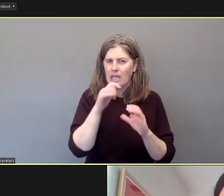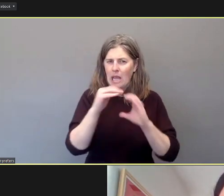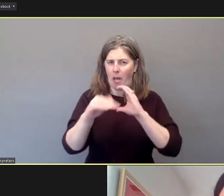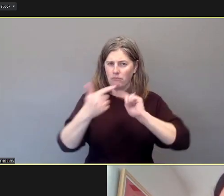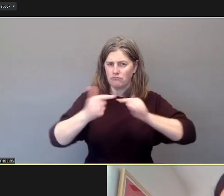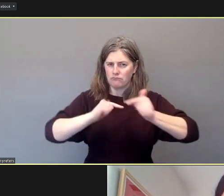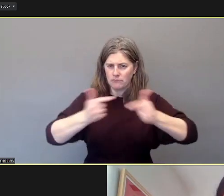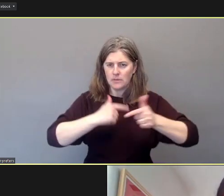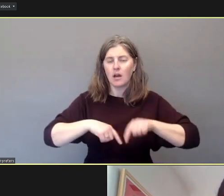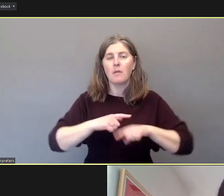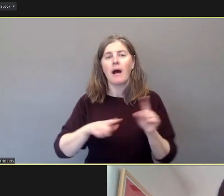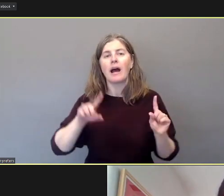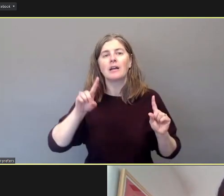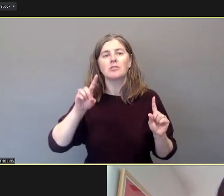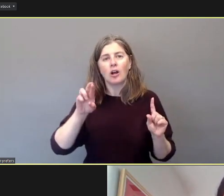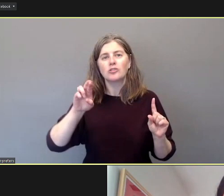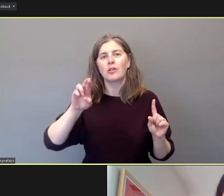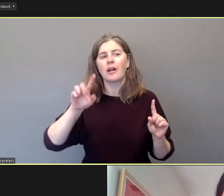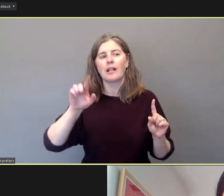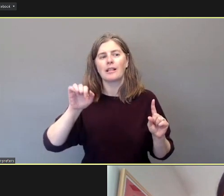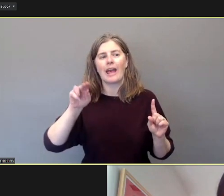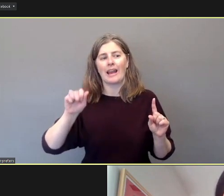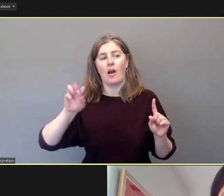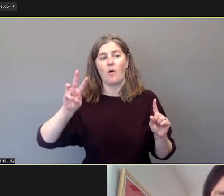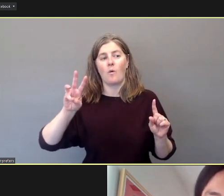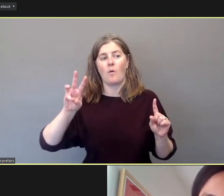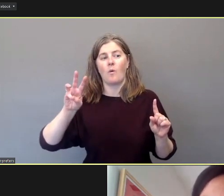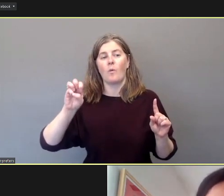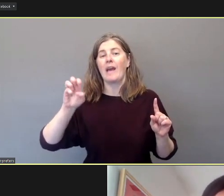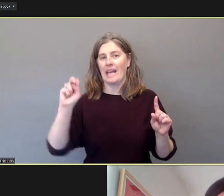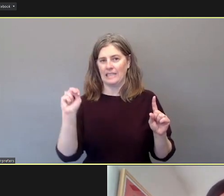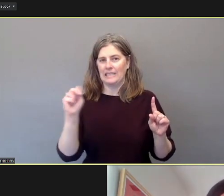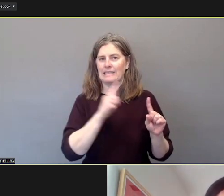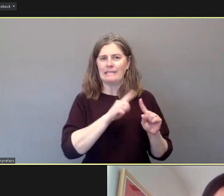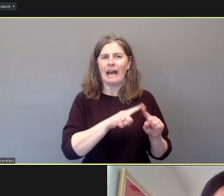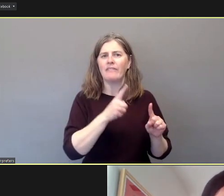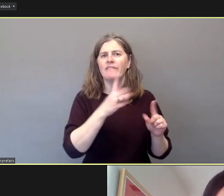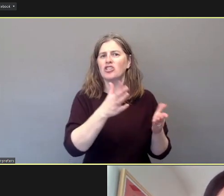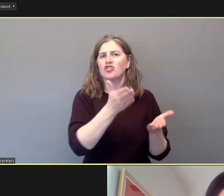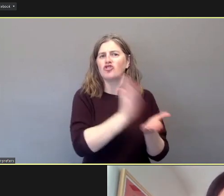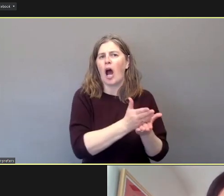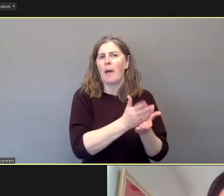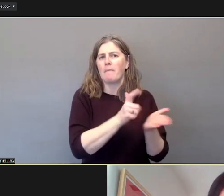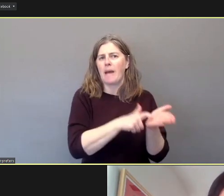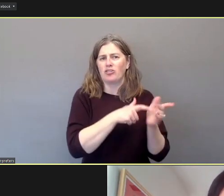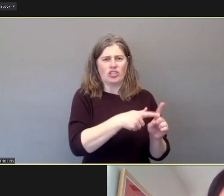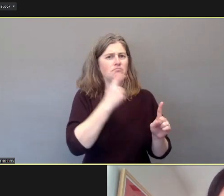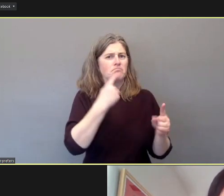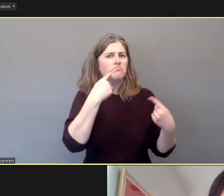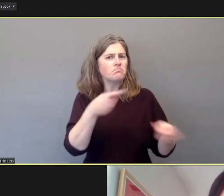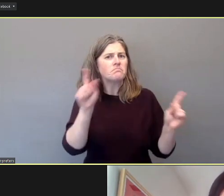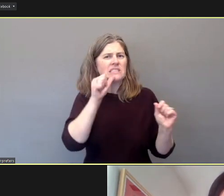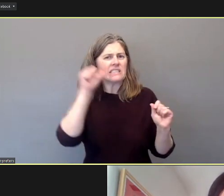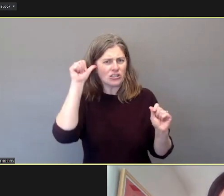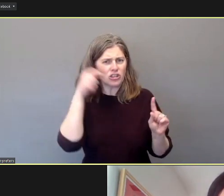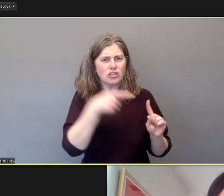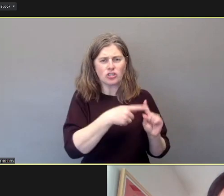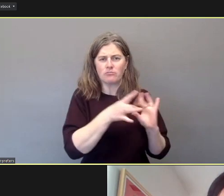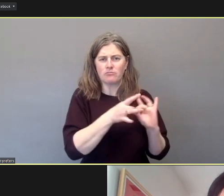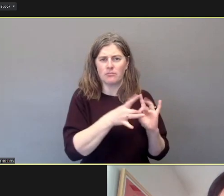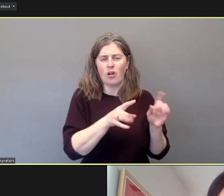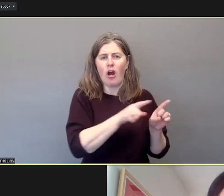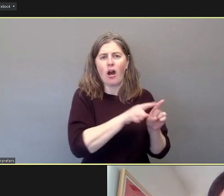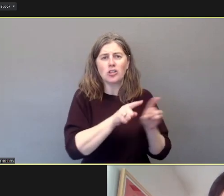Dr. Leanna Wynn, she says it's time to move past mandates to individual choice. She said that yesterday. And she's also said